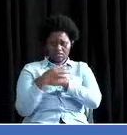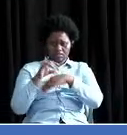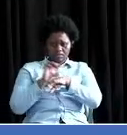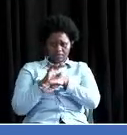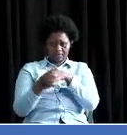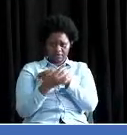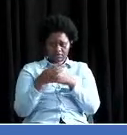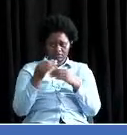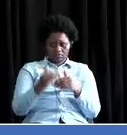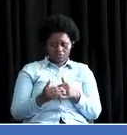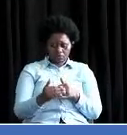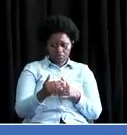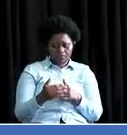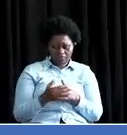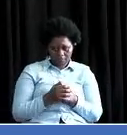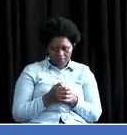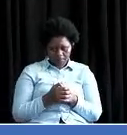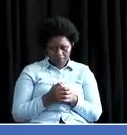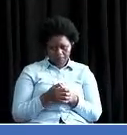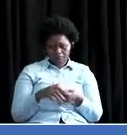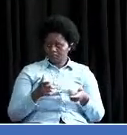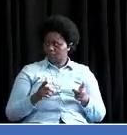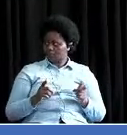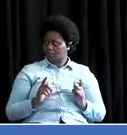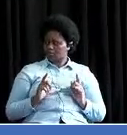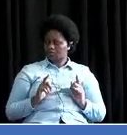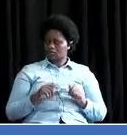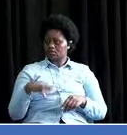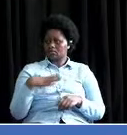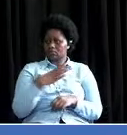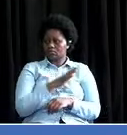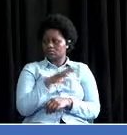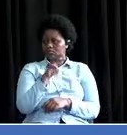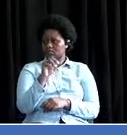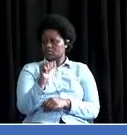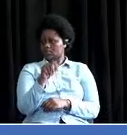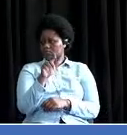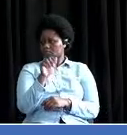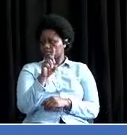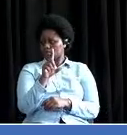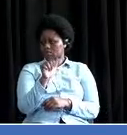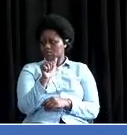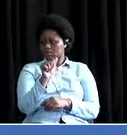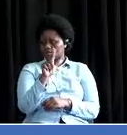forward. Thank you. Thank you. Let's allow Councillor Madlala to come. Madlala, are you